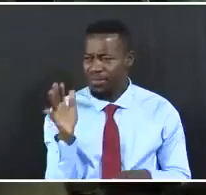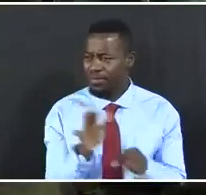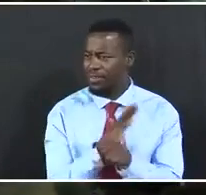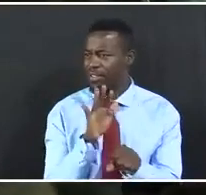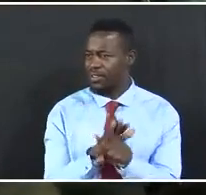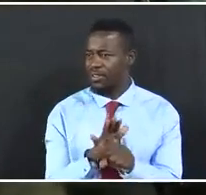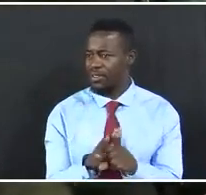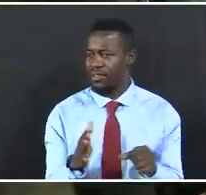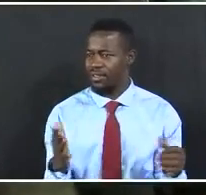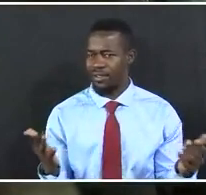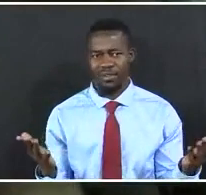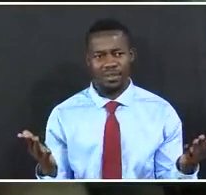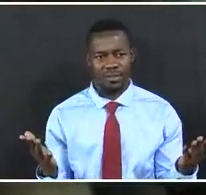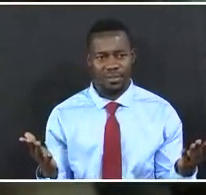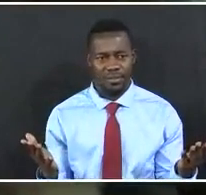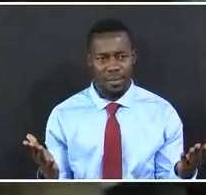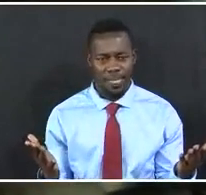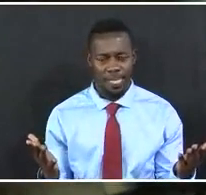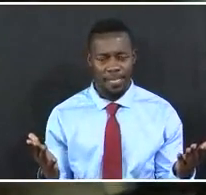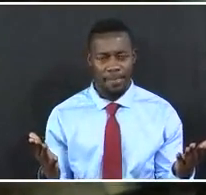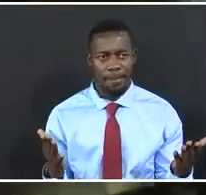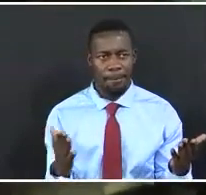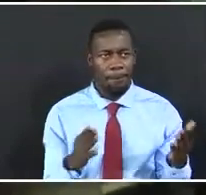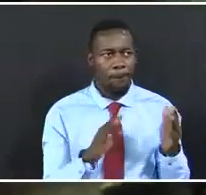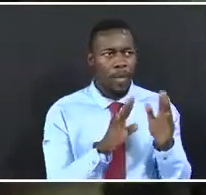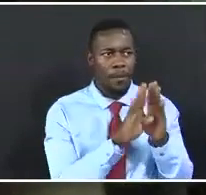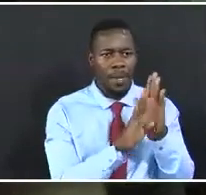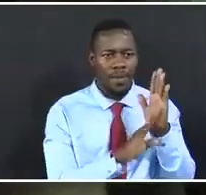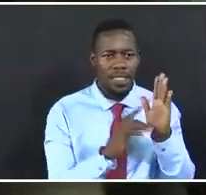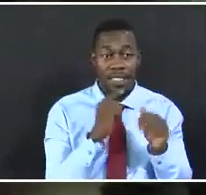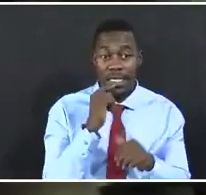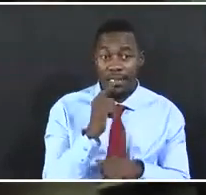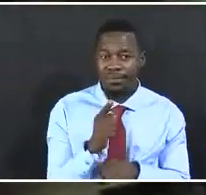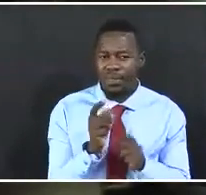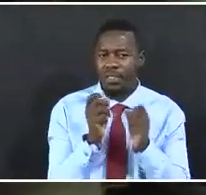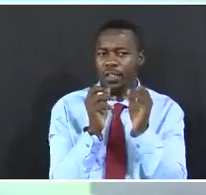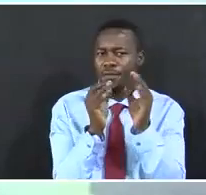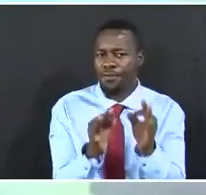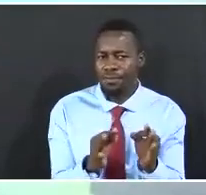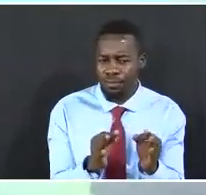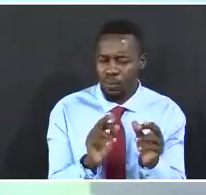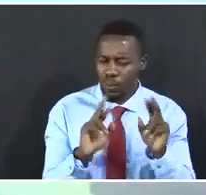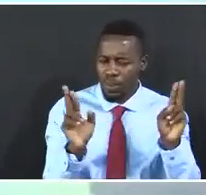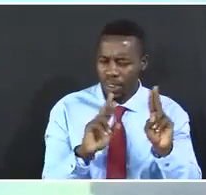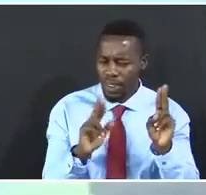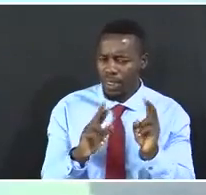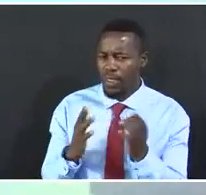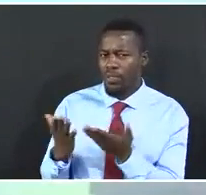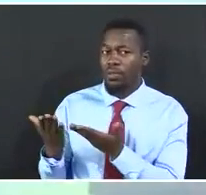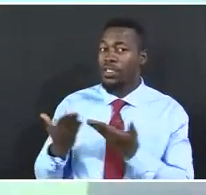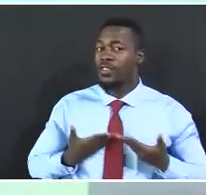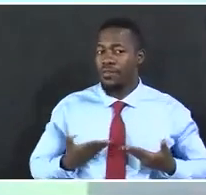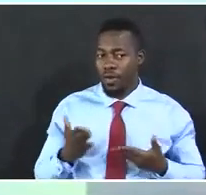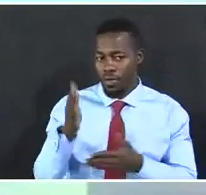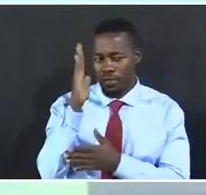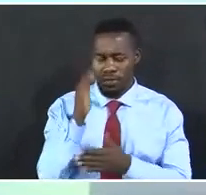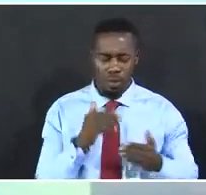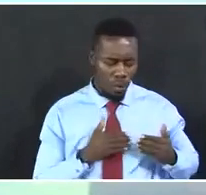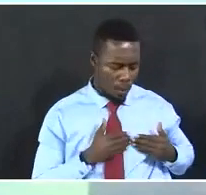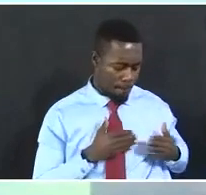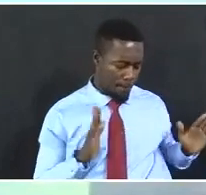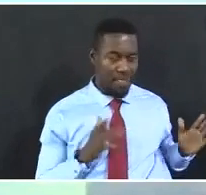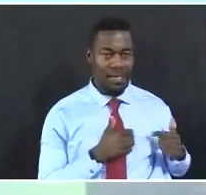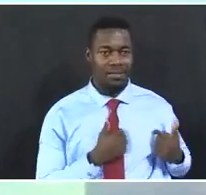in the presence of the Lord, we need to open the doors to our hearts that the Holy Spirit may dwell in